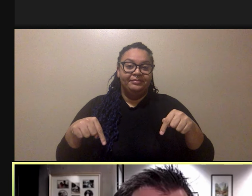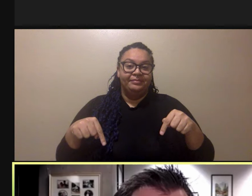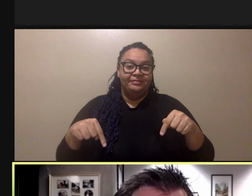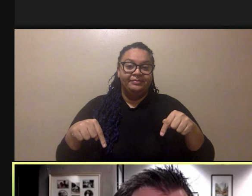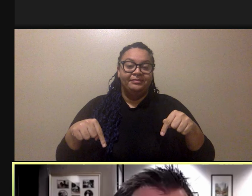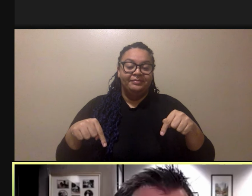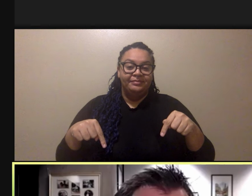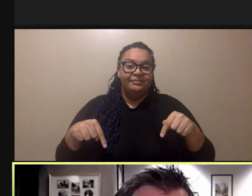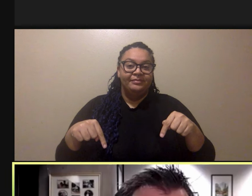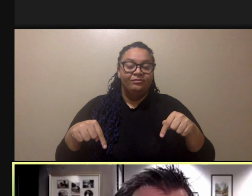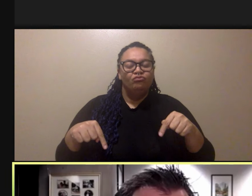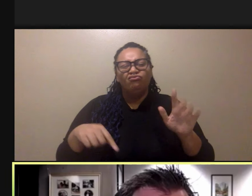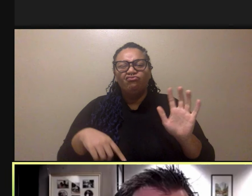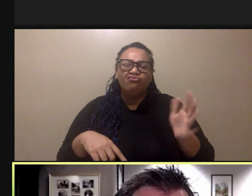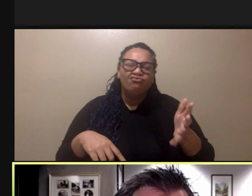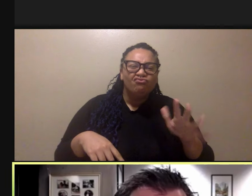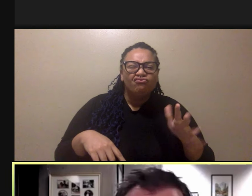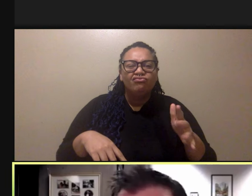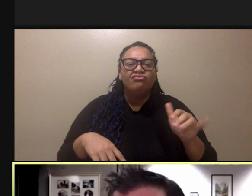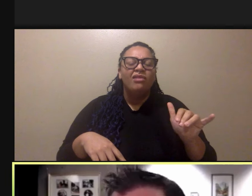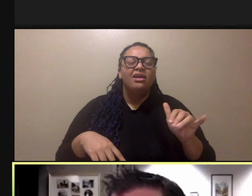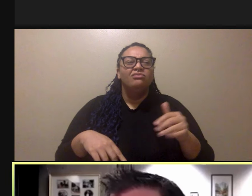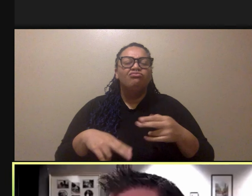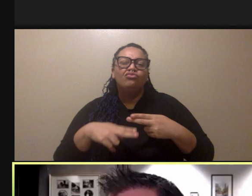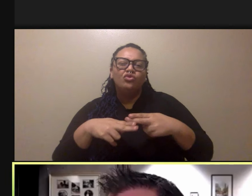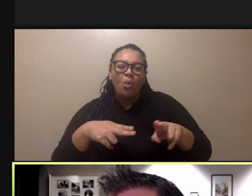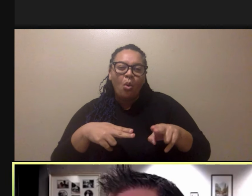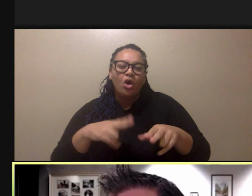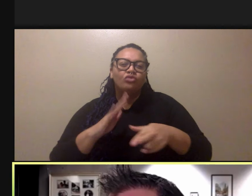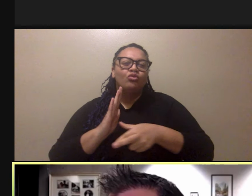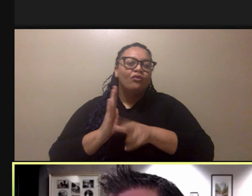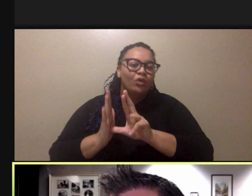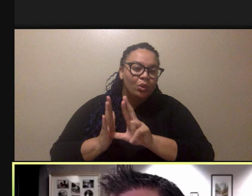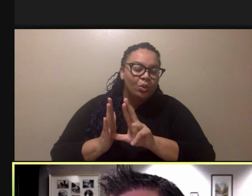kind of a brief overview of